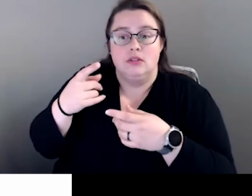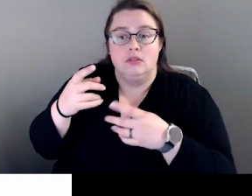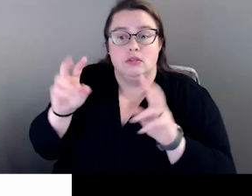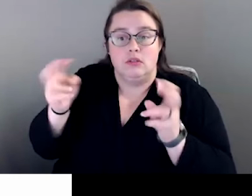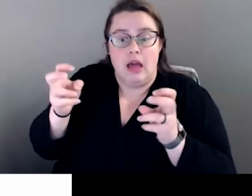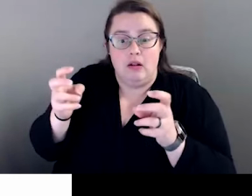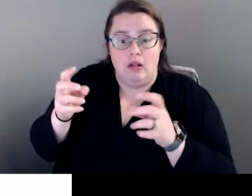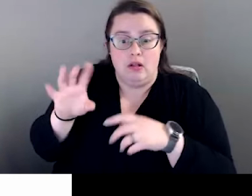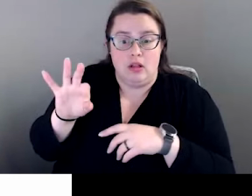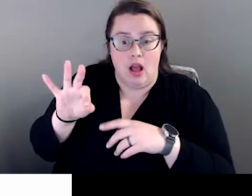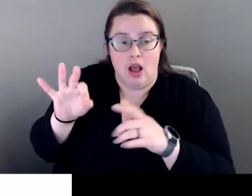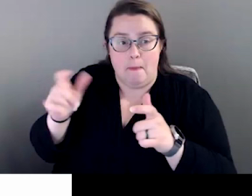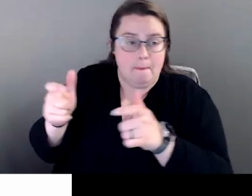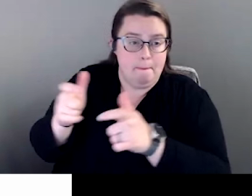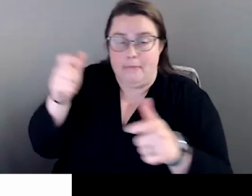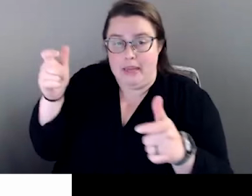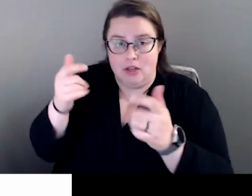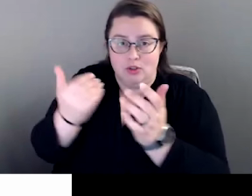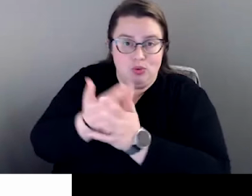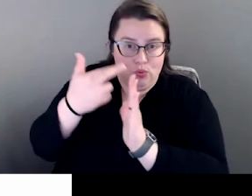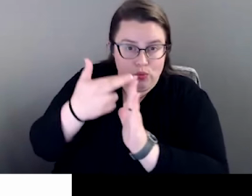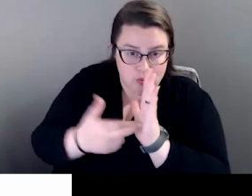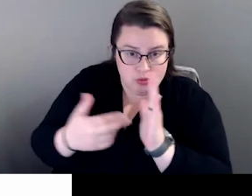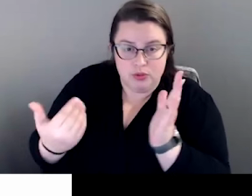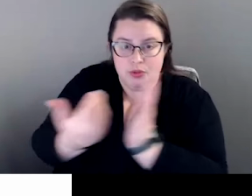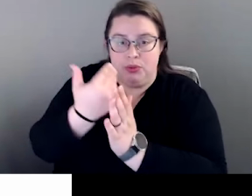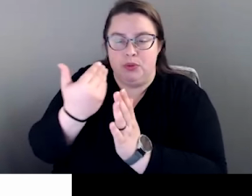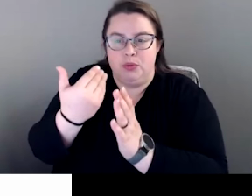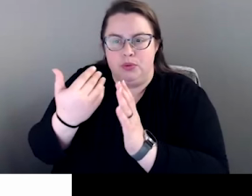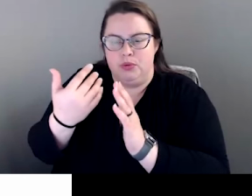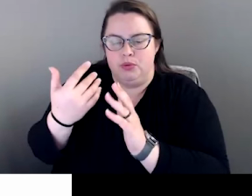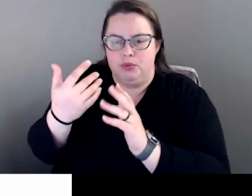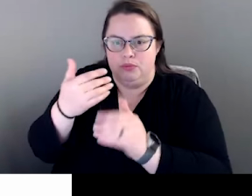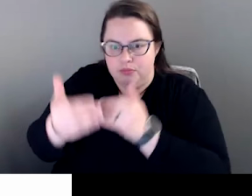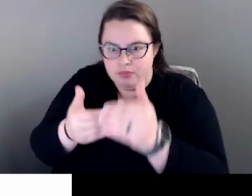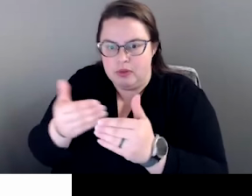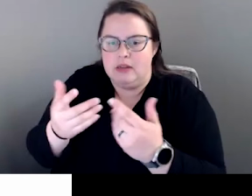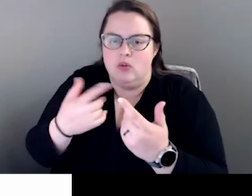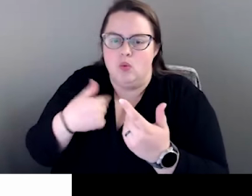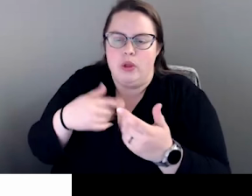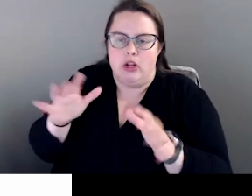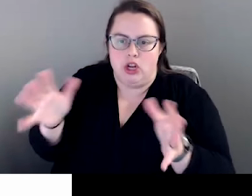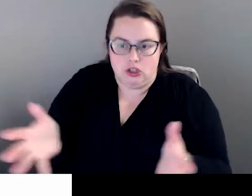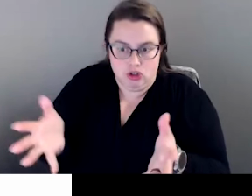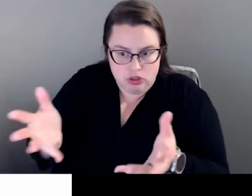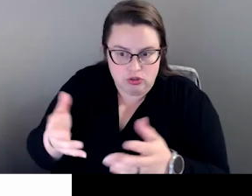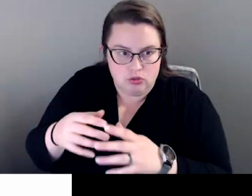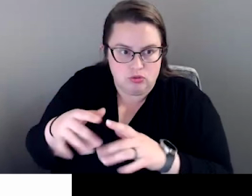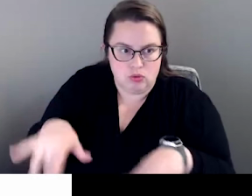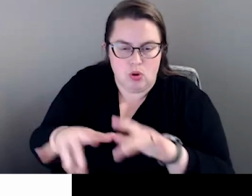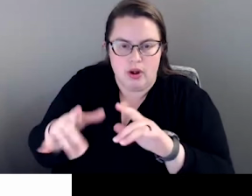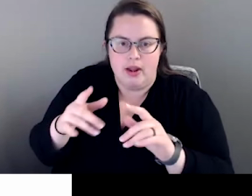many new rules and regulations, we are encouraged to record, but ultimately it's up to district, and we want to keep it consistent